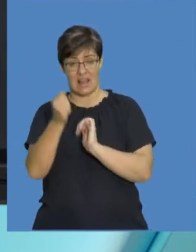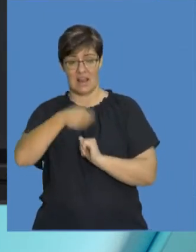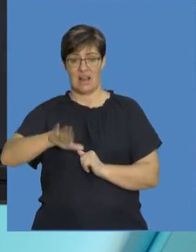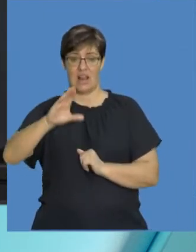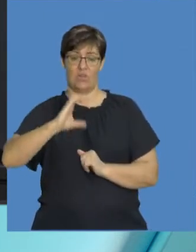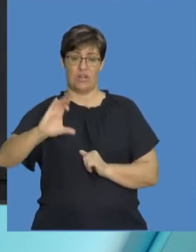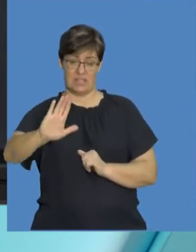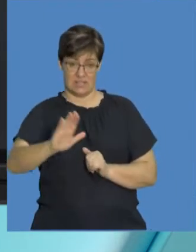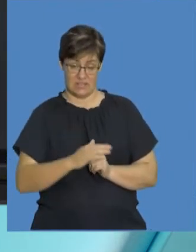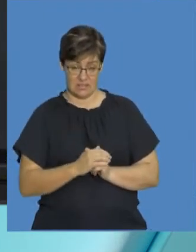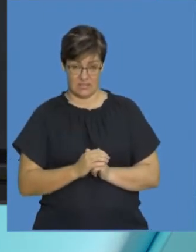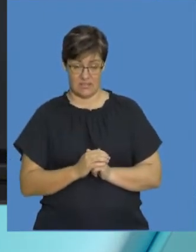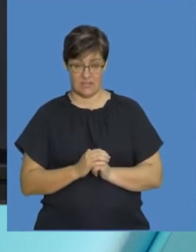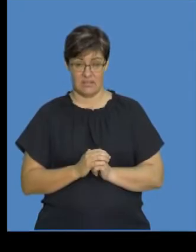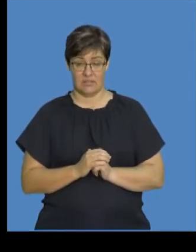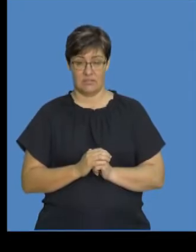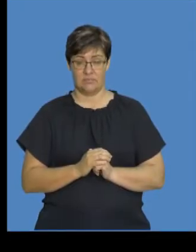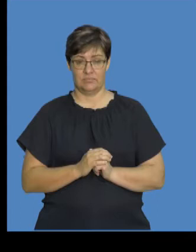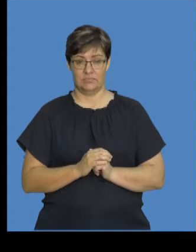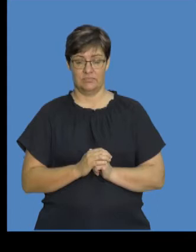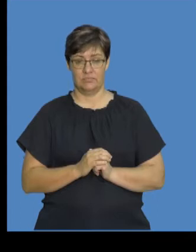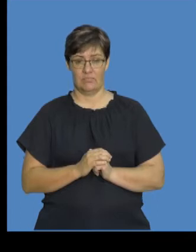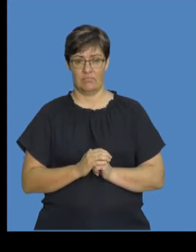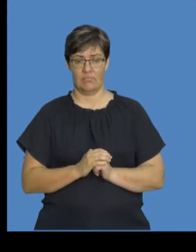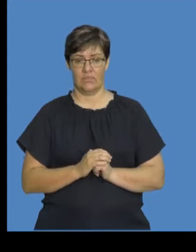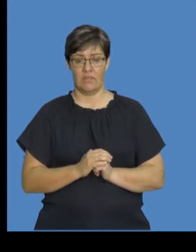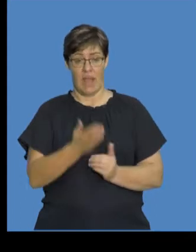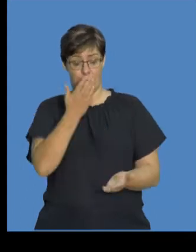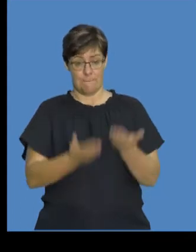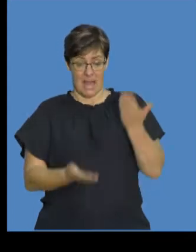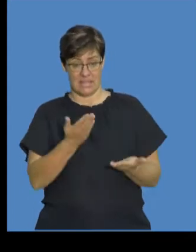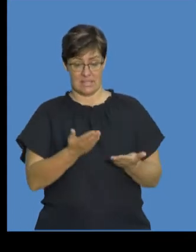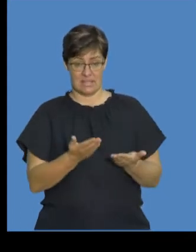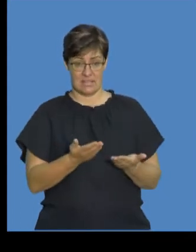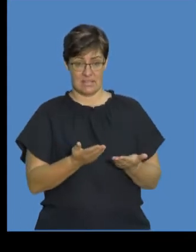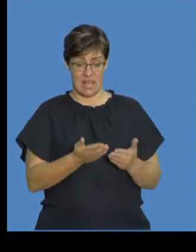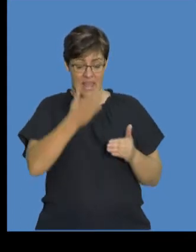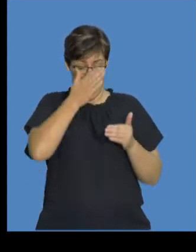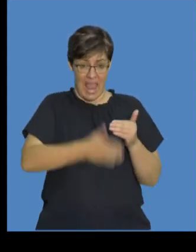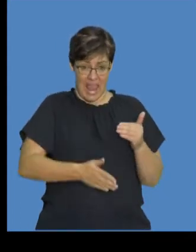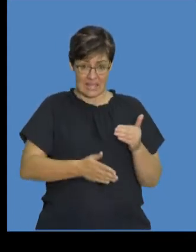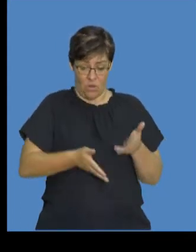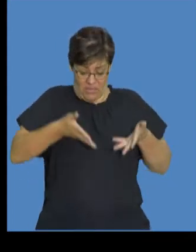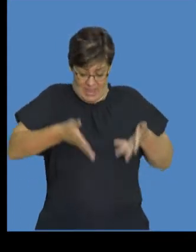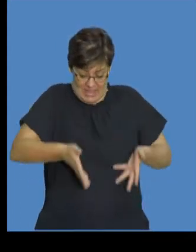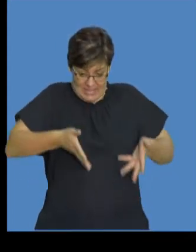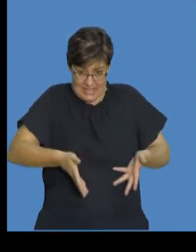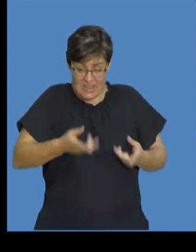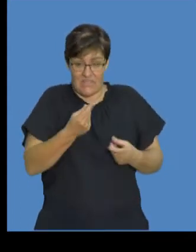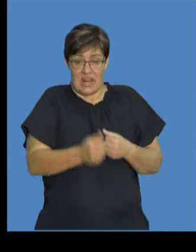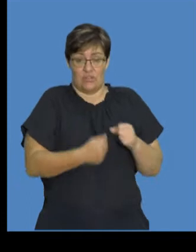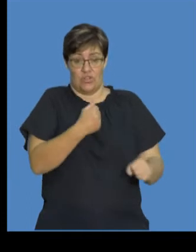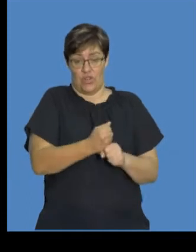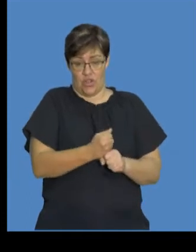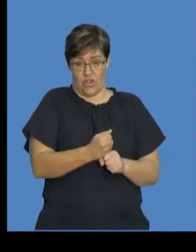sales. Clear? Okay, and then if you are given the balance of your goods at the end of the